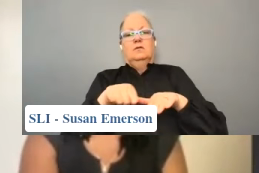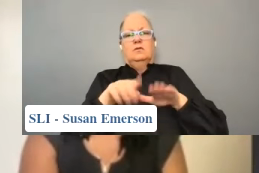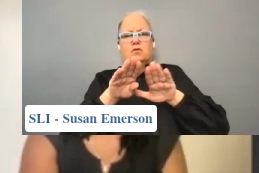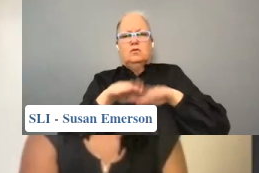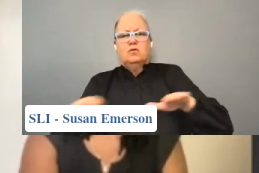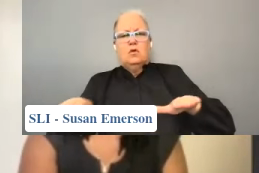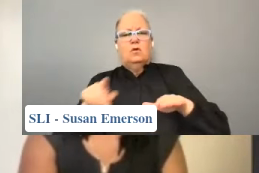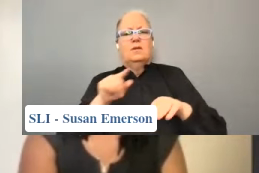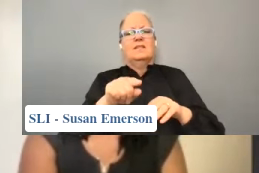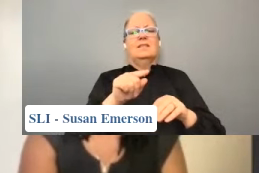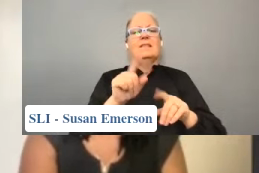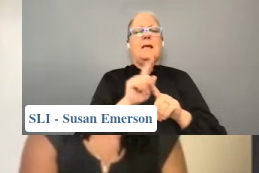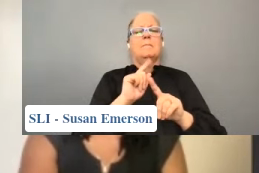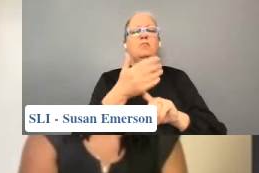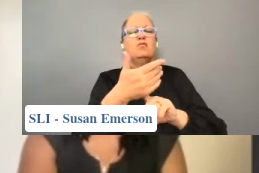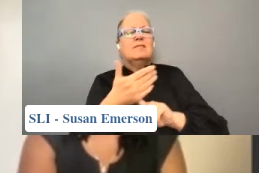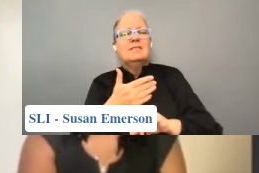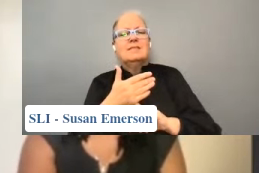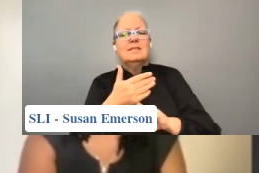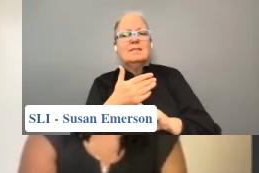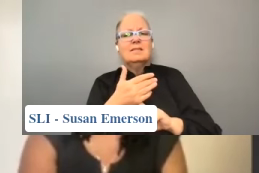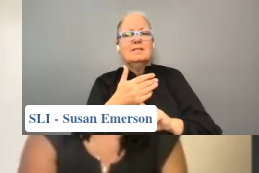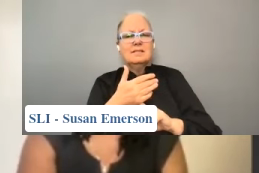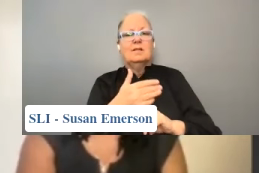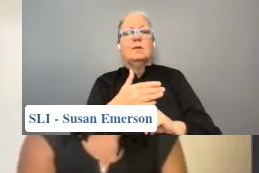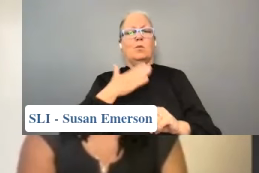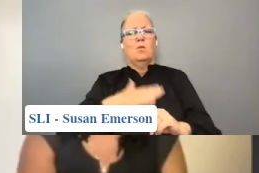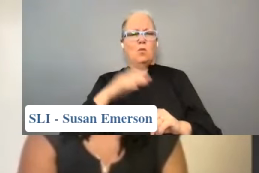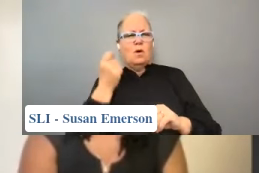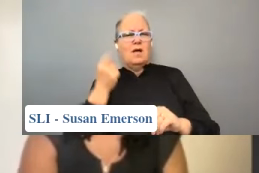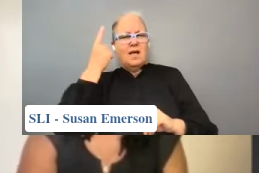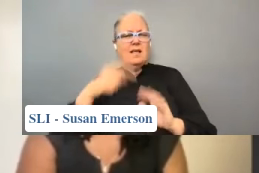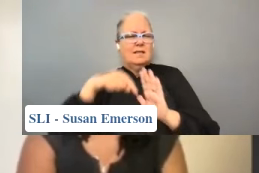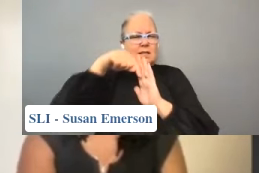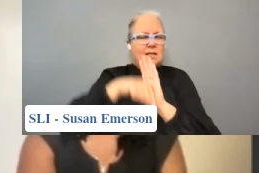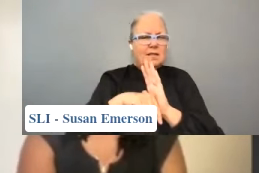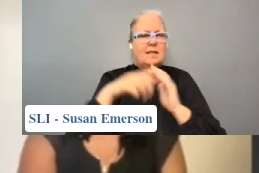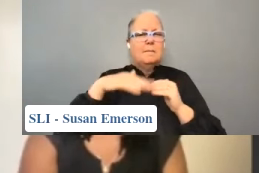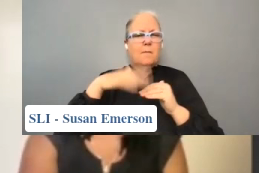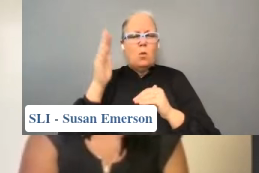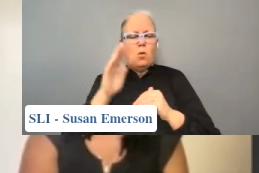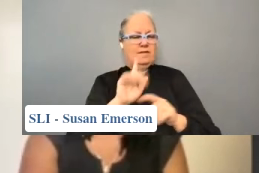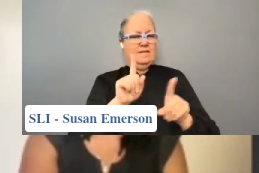including health insurance, ECD centers, village garden, infrastructure, the civil